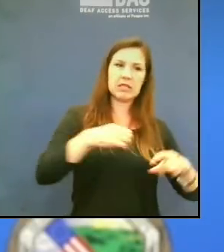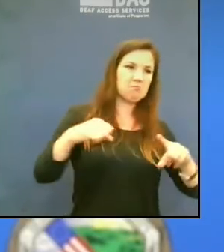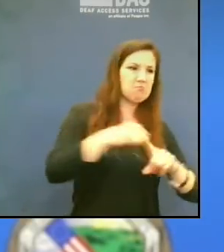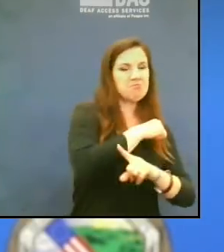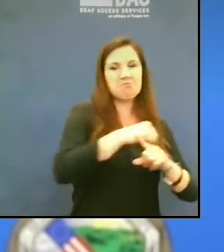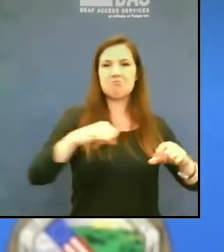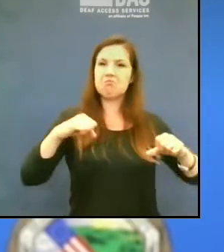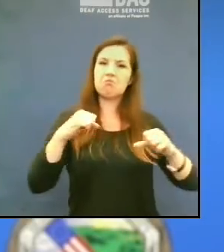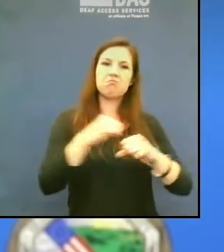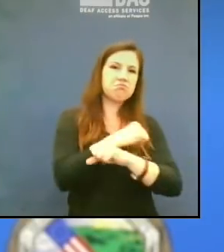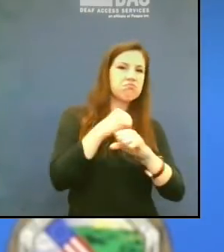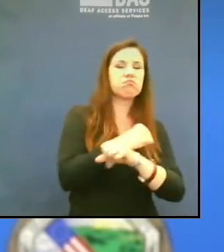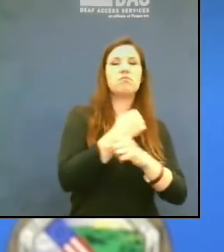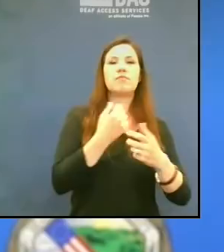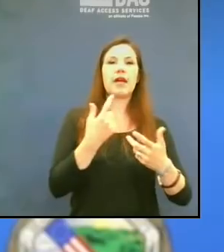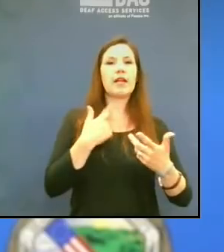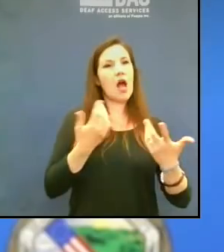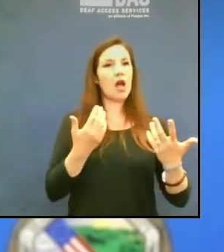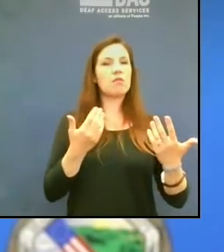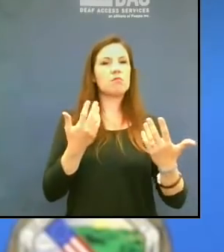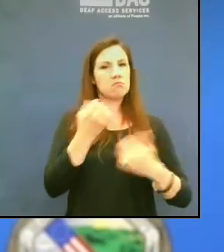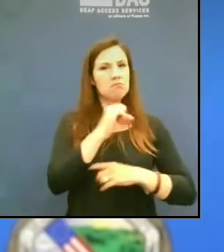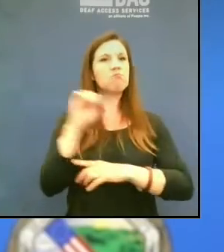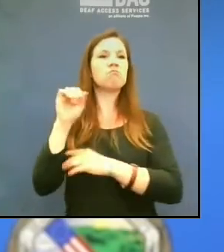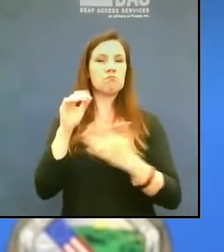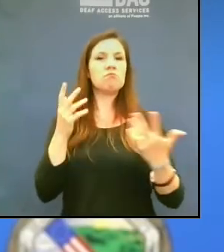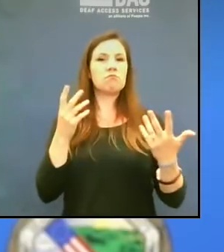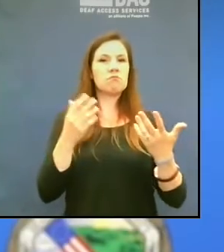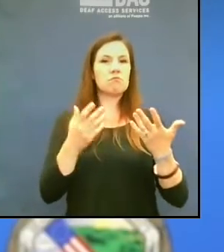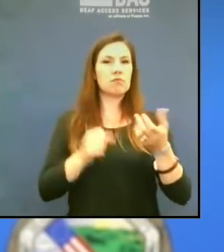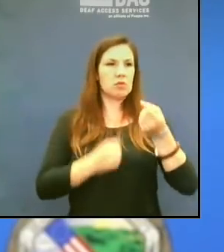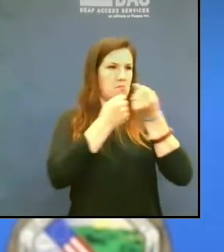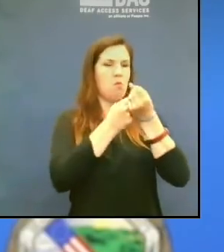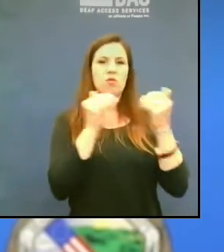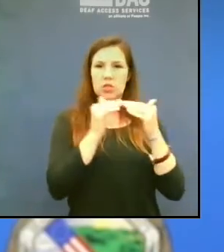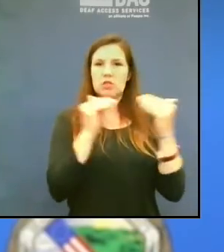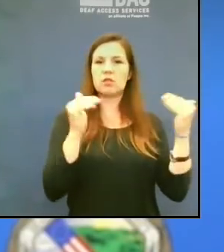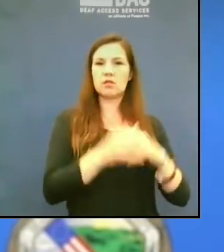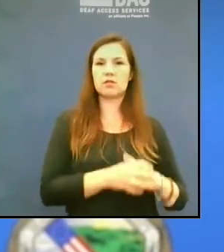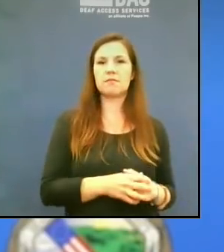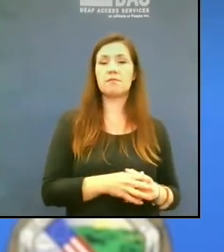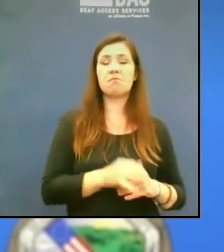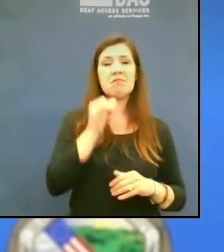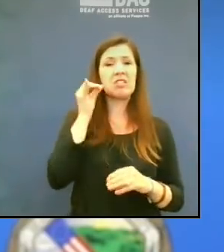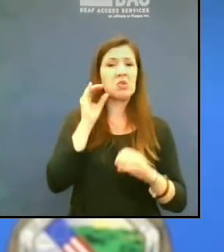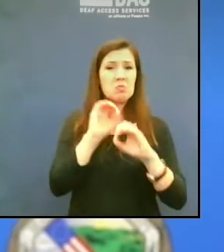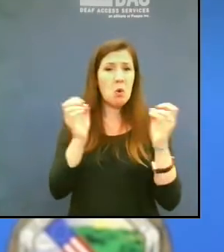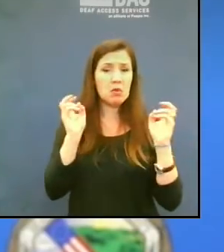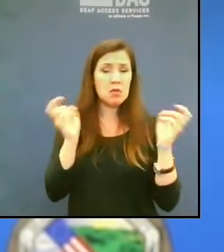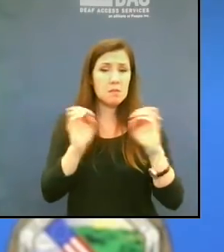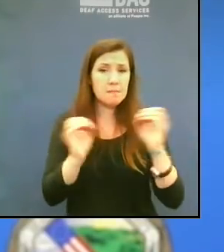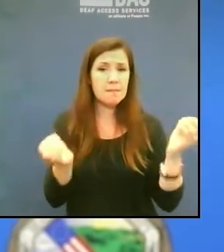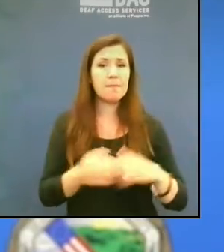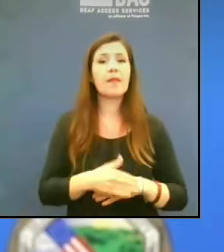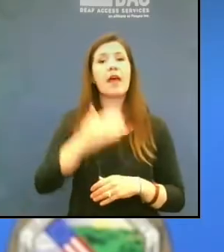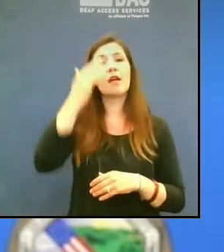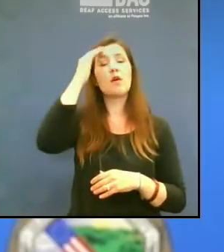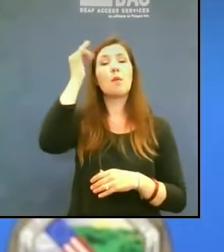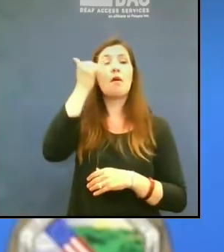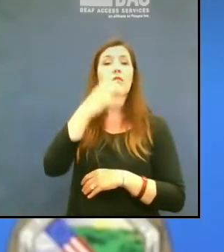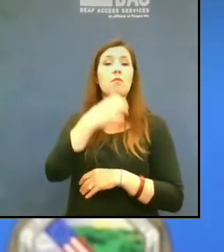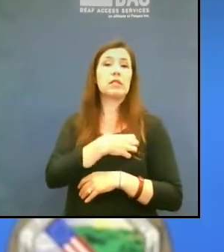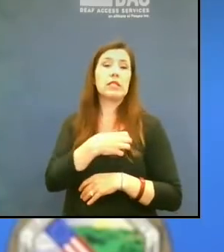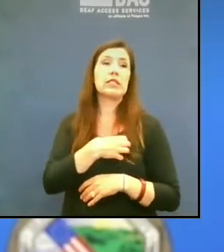wherever it is. And I was glad it was a peaceful protest. Yesterday, there were no real incidences. I know Buffalo police